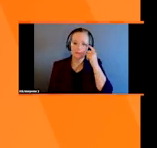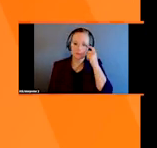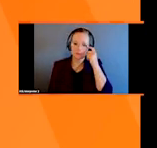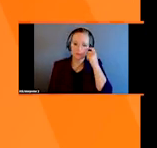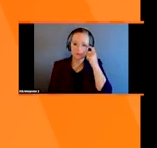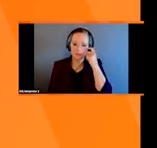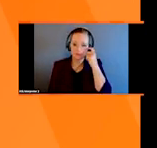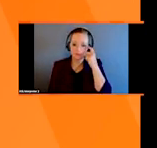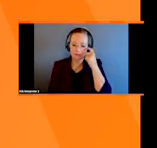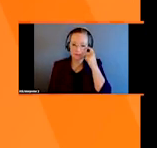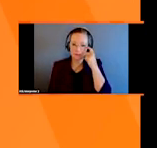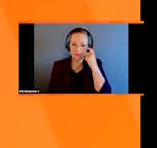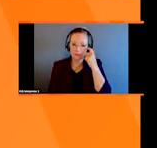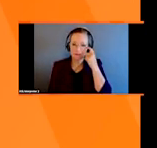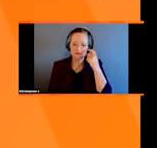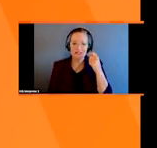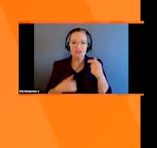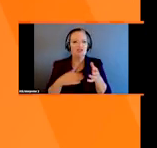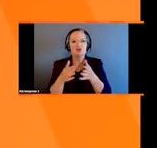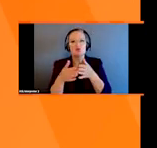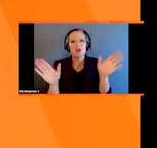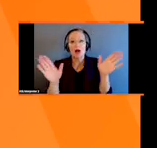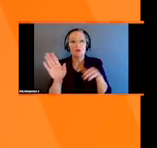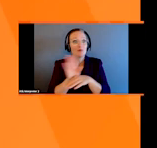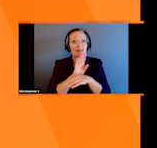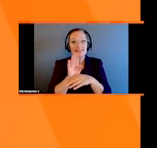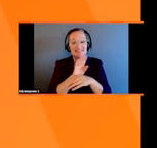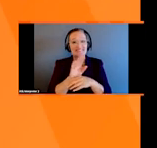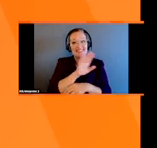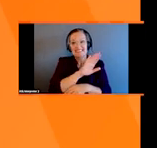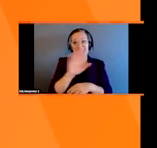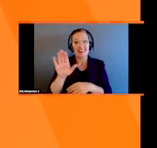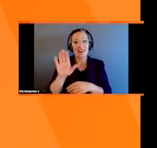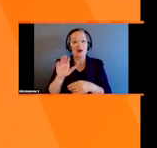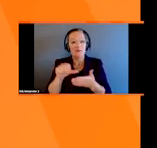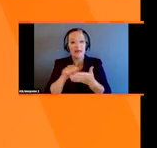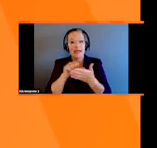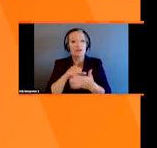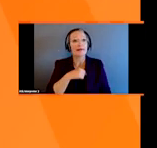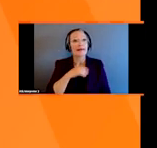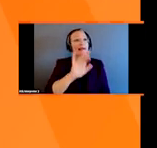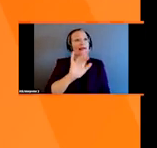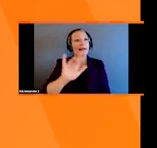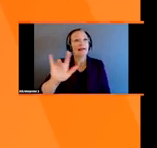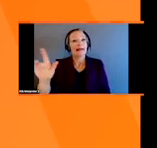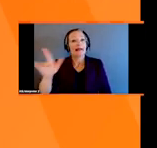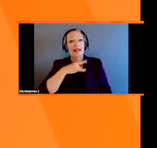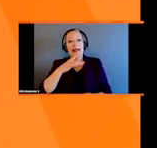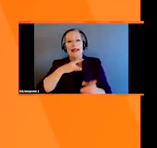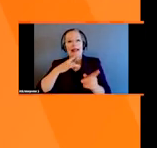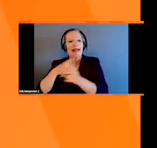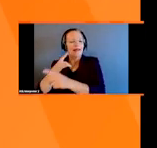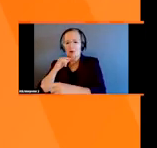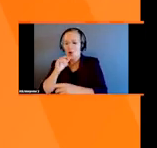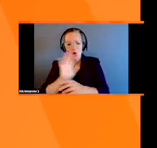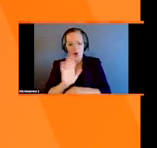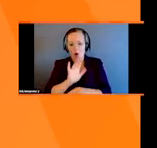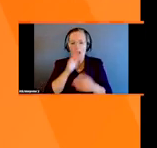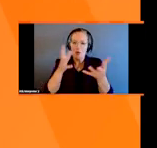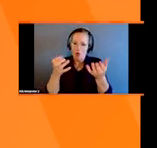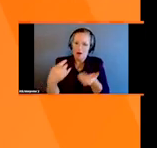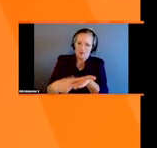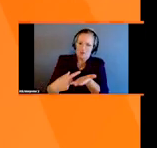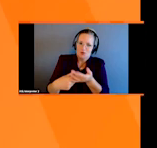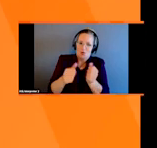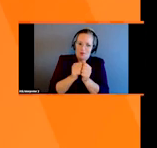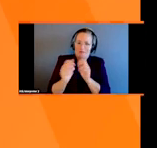I don't like businesses. I like people that work at them. I want the people. I want to talk to the people. Great. Here's an example of a social